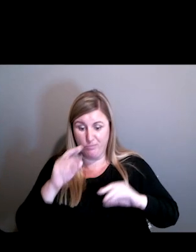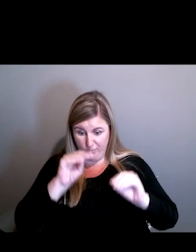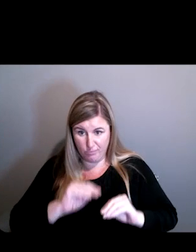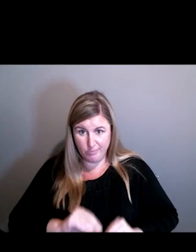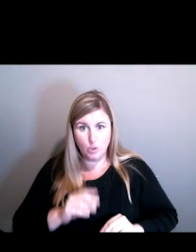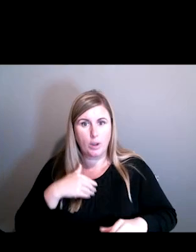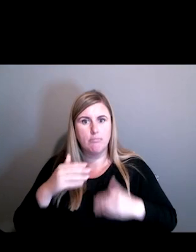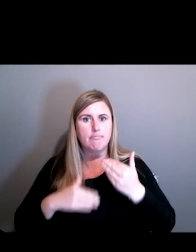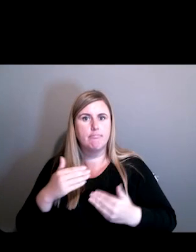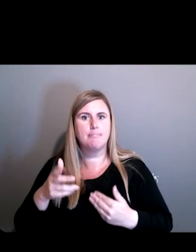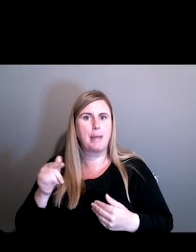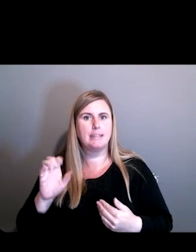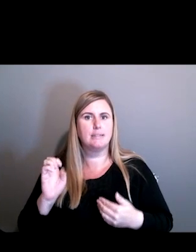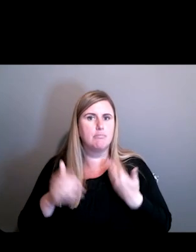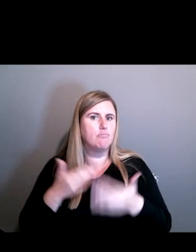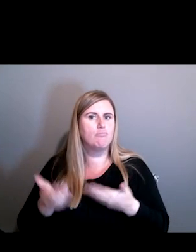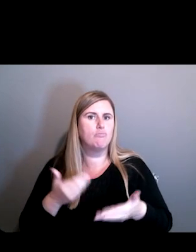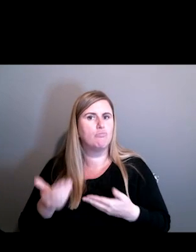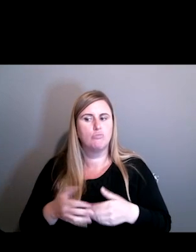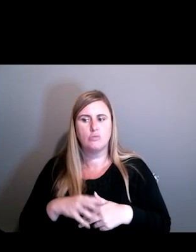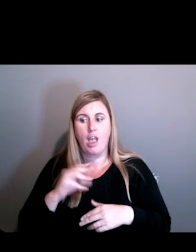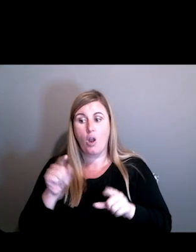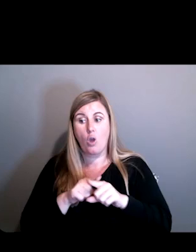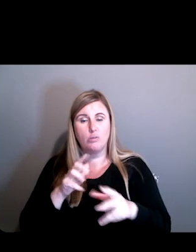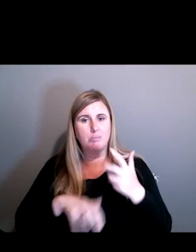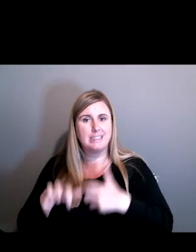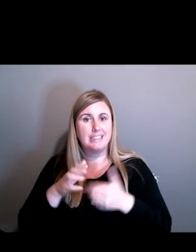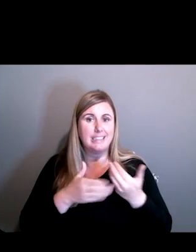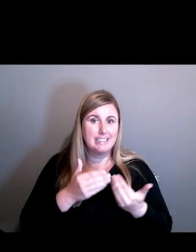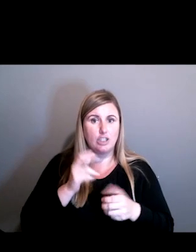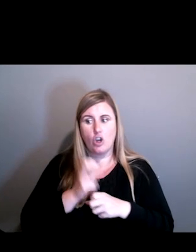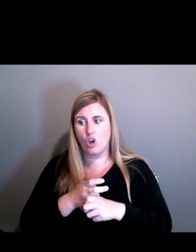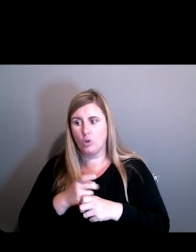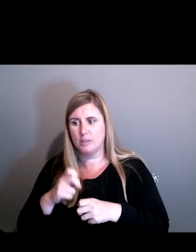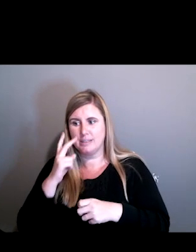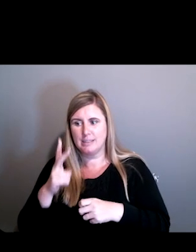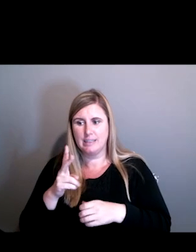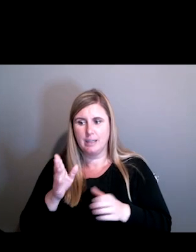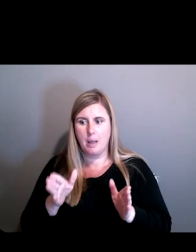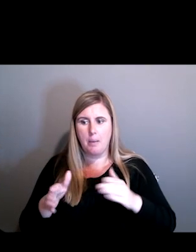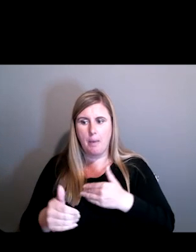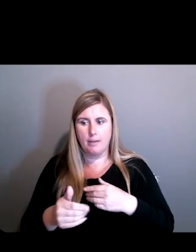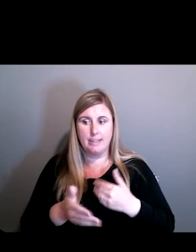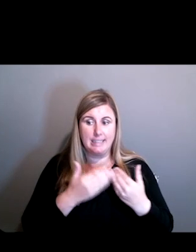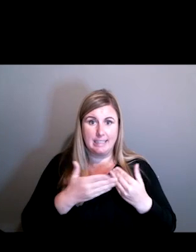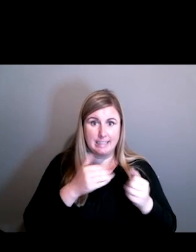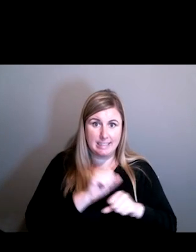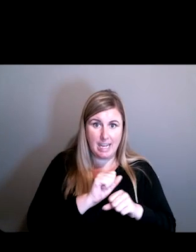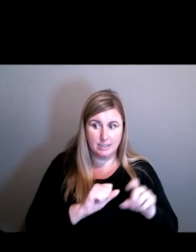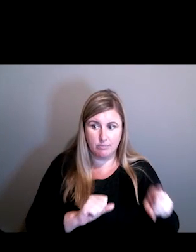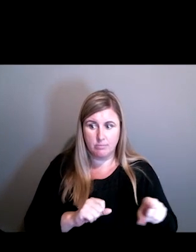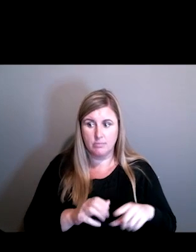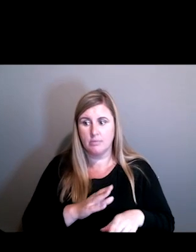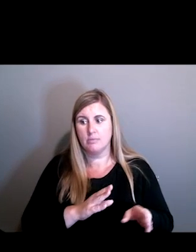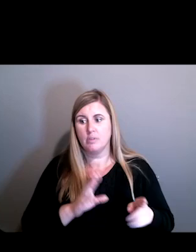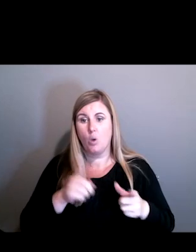of your instruction. If you have your materials organized, you can go at a nice pace. It also helps you mix in the easy to hard. So you see there's